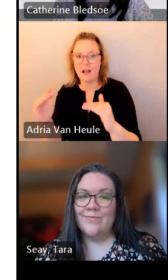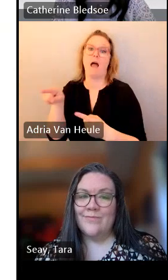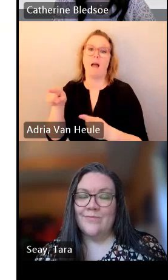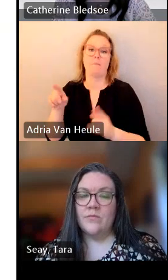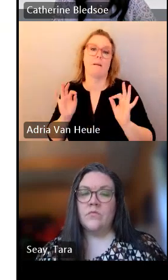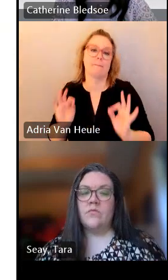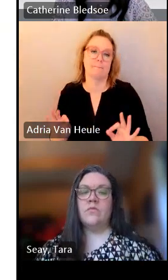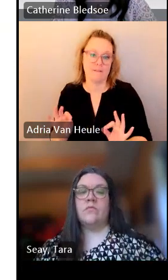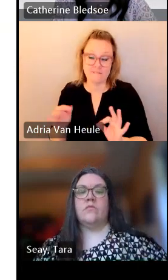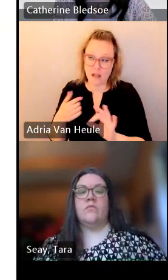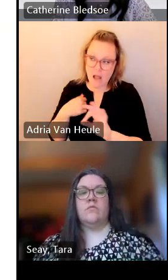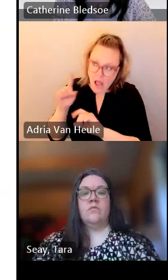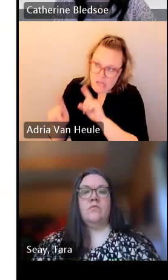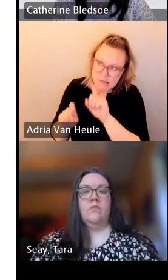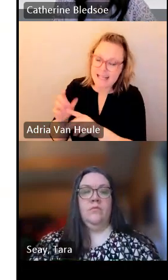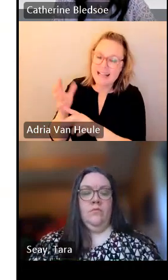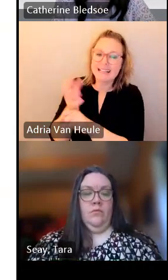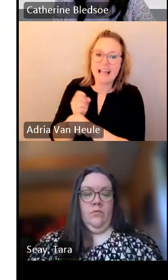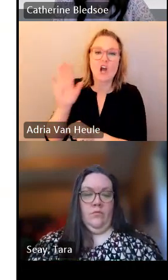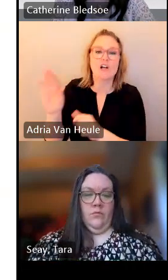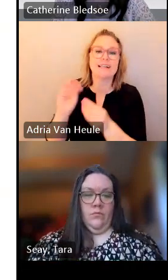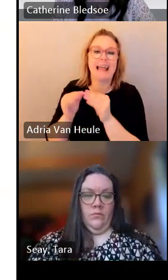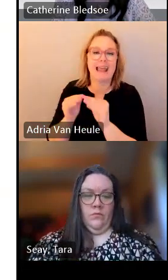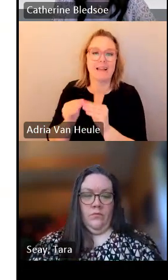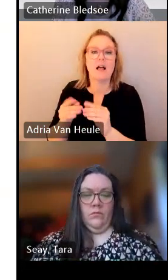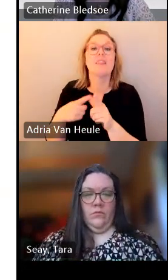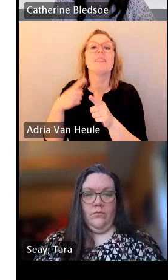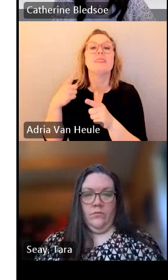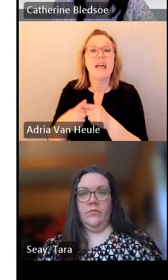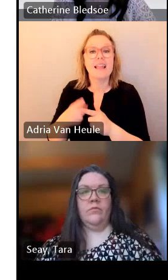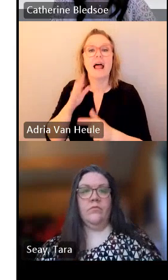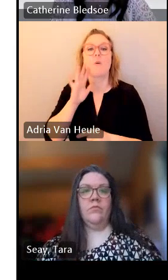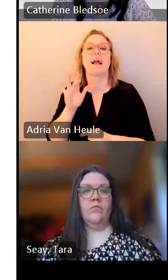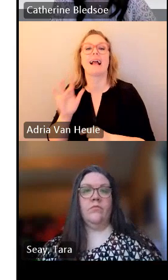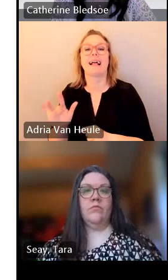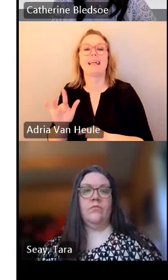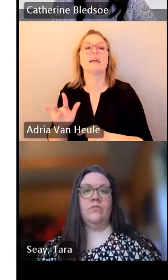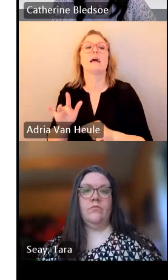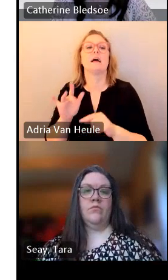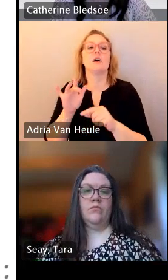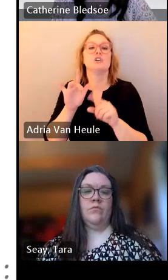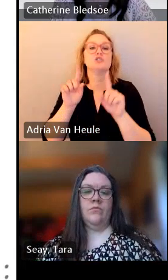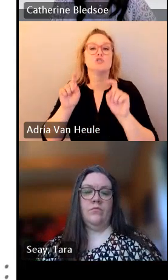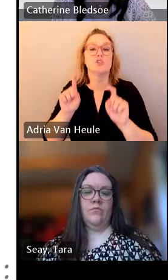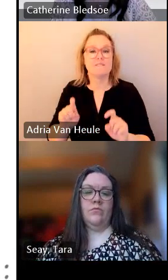to them to get their data. I'm going to use the option survey submission.